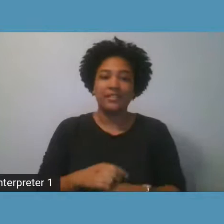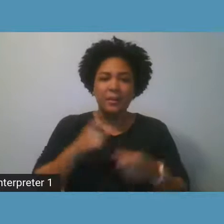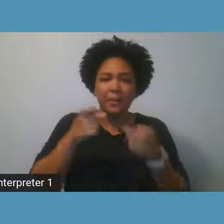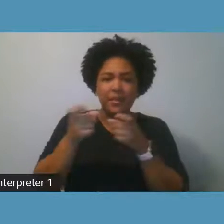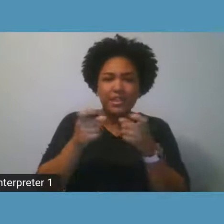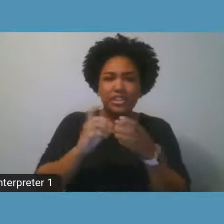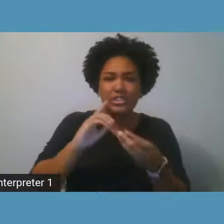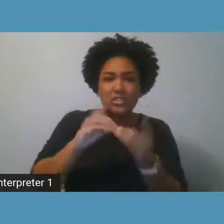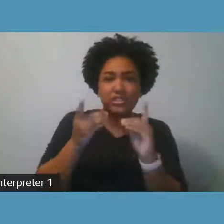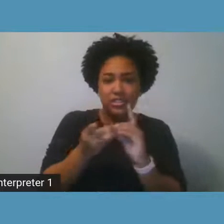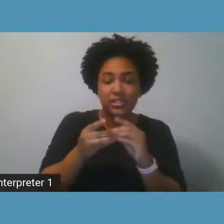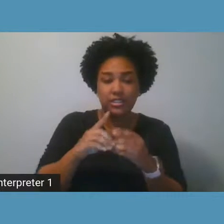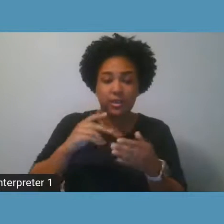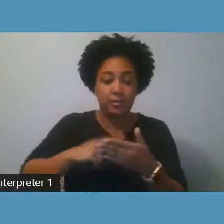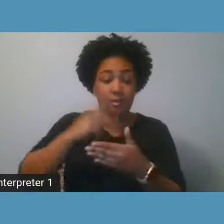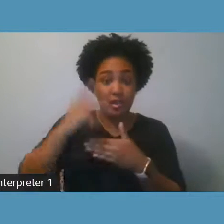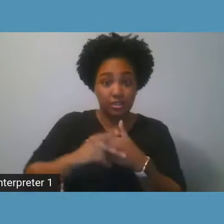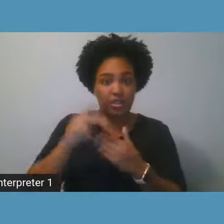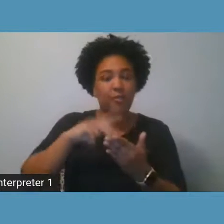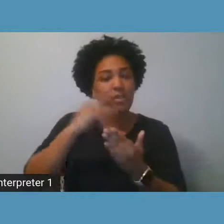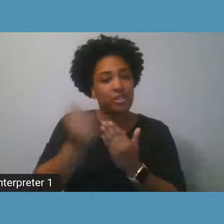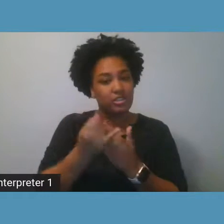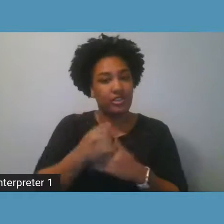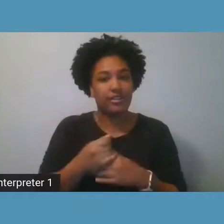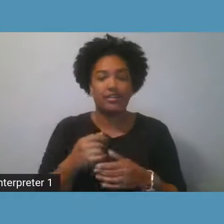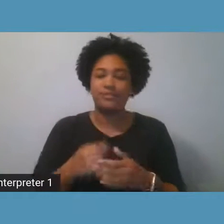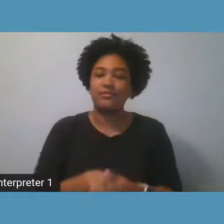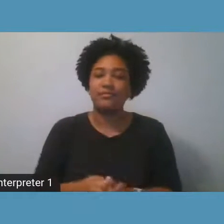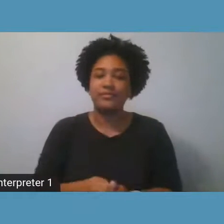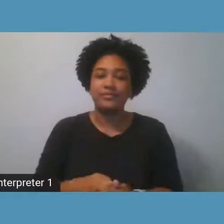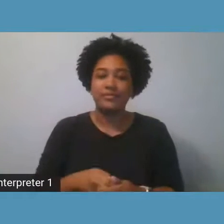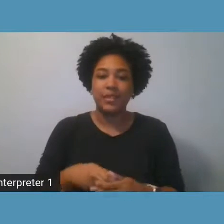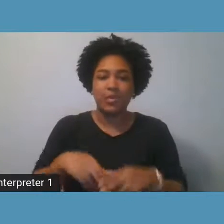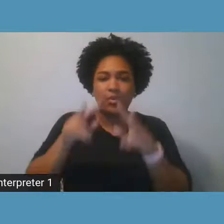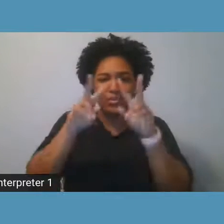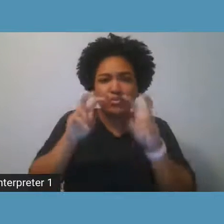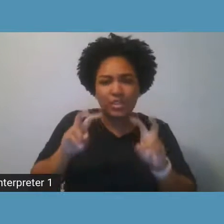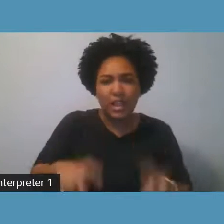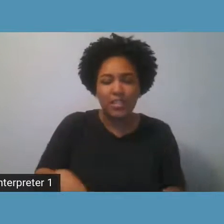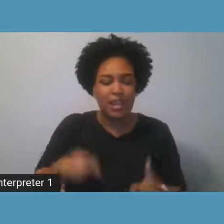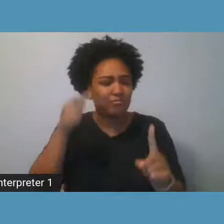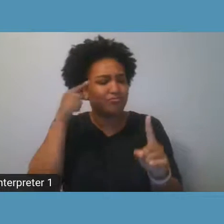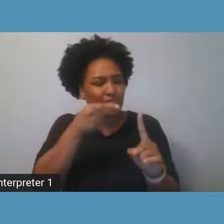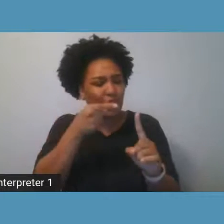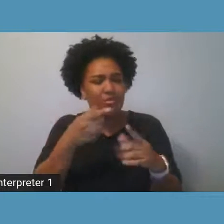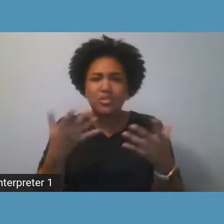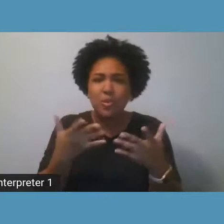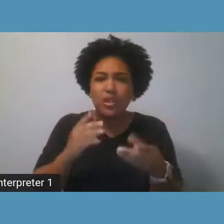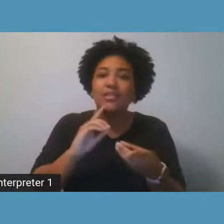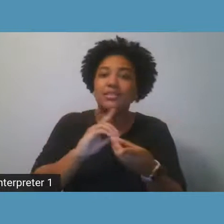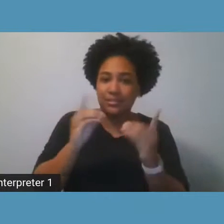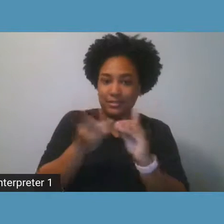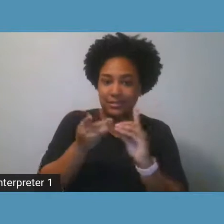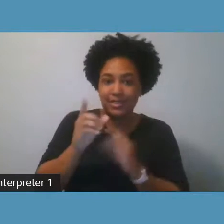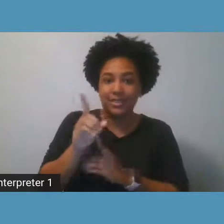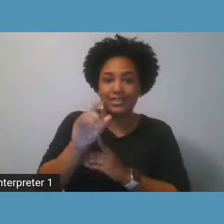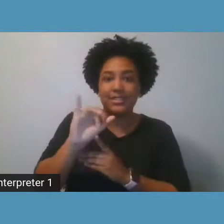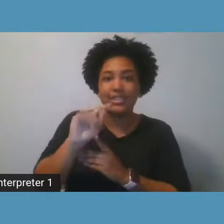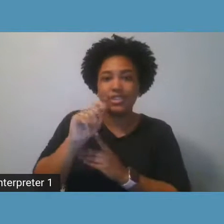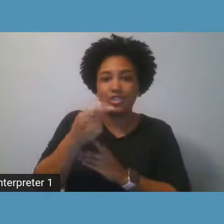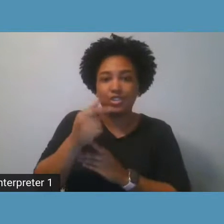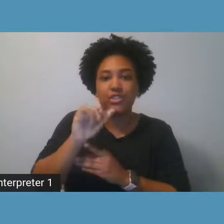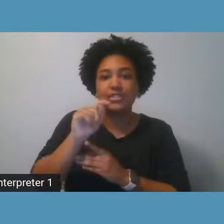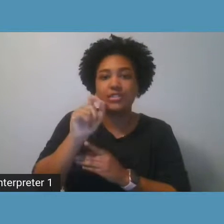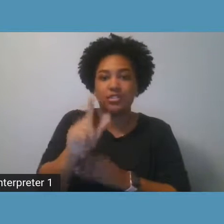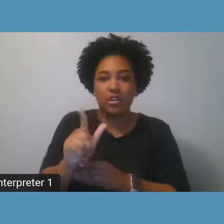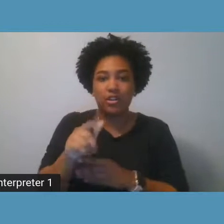Project module, which will cover strategy and purpose in digitization. This workshop is brought to you by the Digital Empowerment